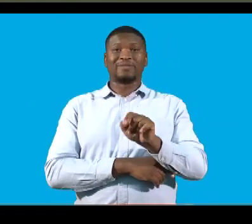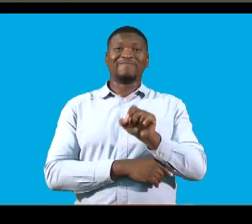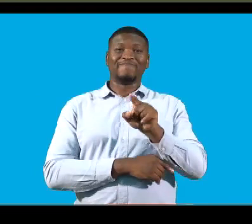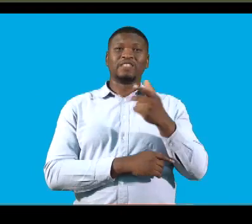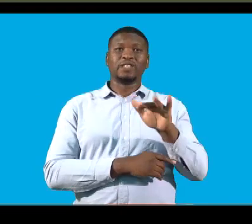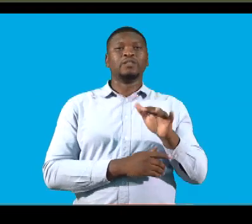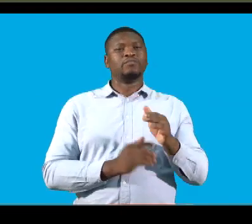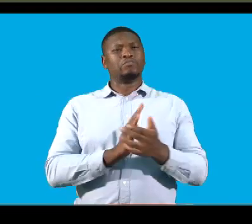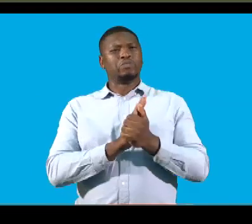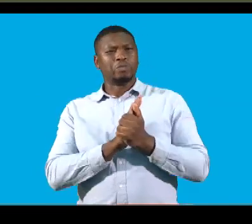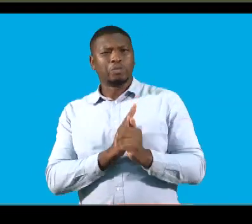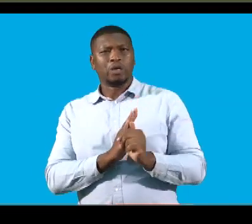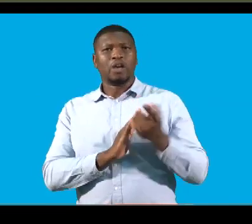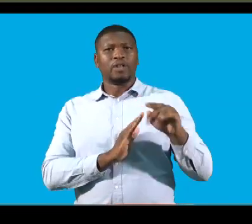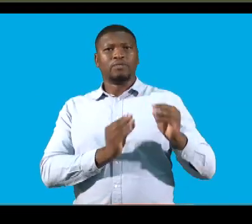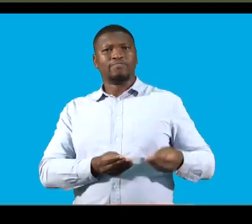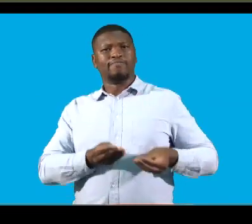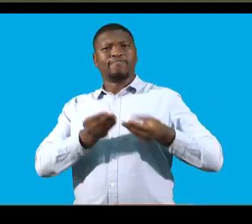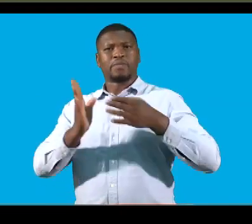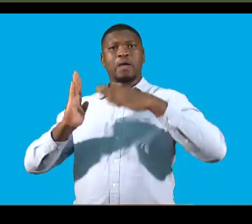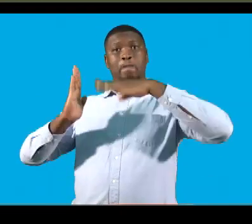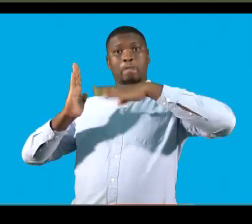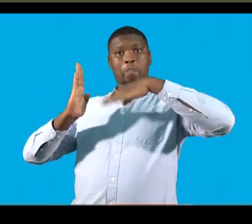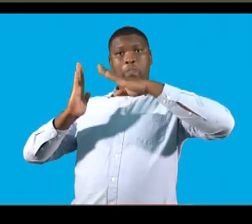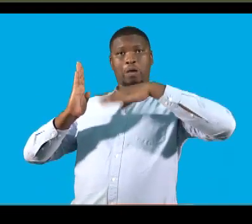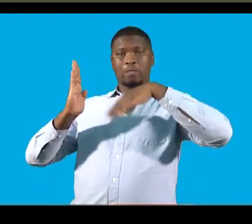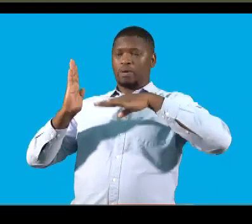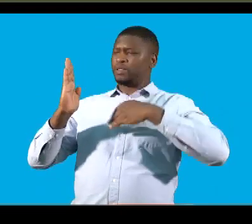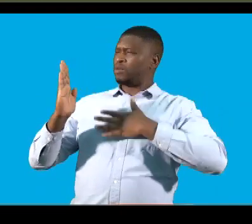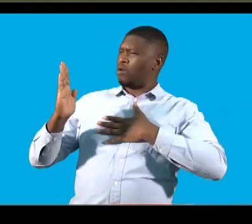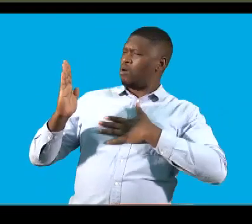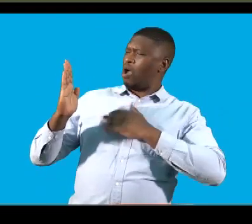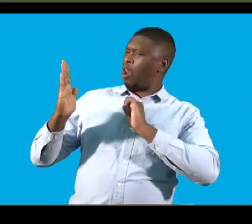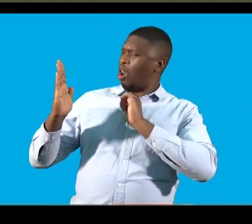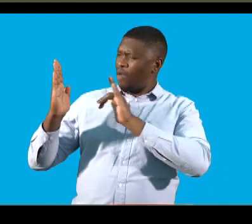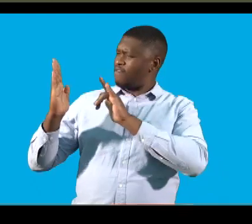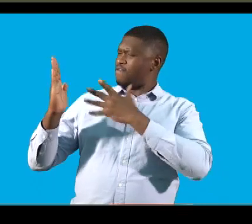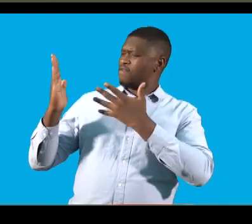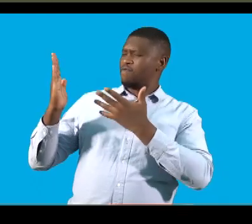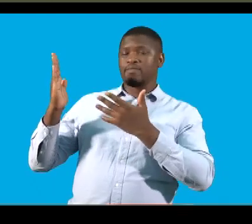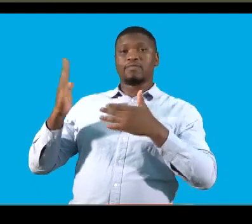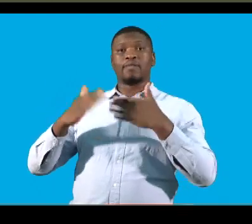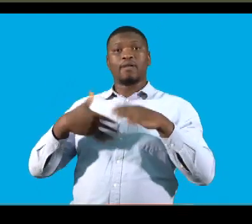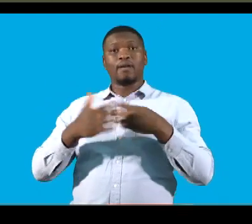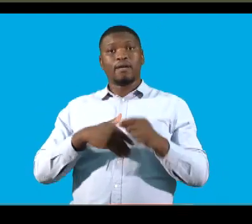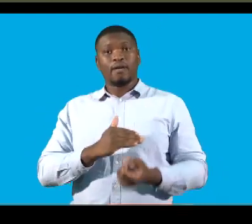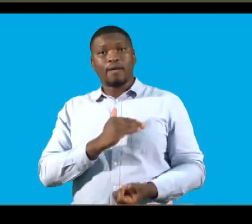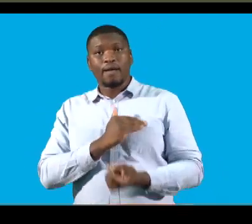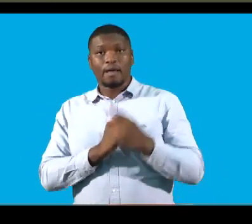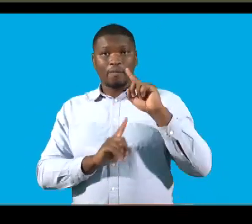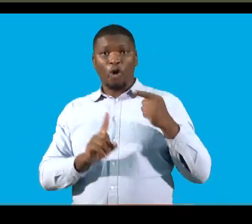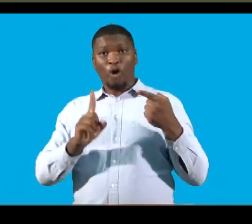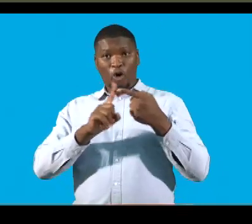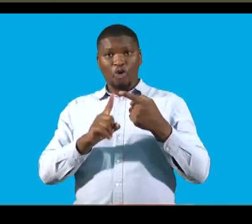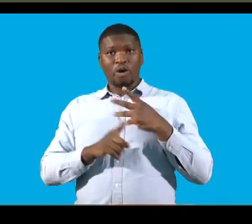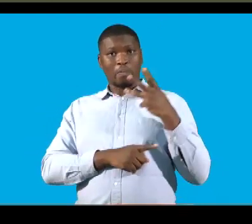The plot, Dorian is gifted a painting by Basil. He falls in love with the painting. He makes a Faustian bargain, and then this